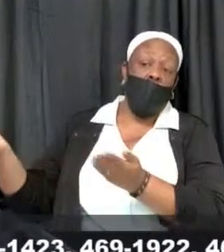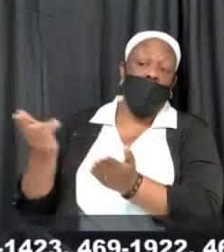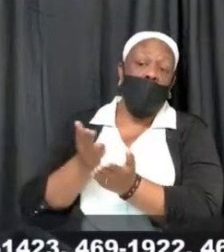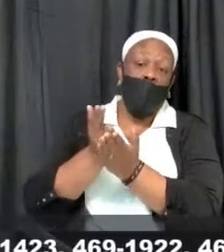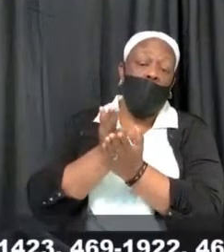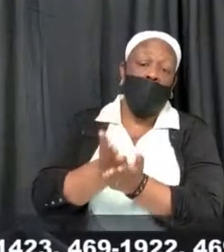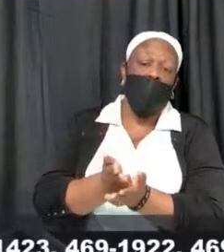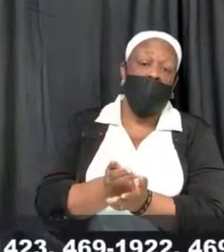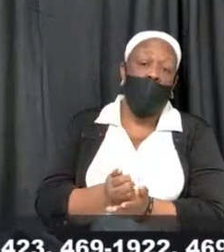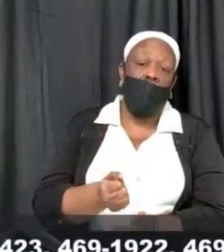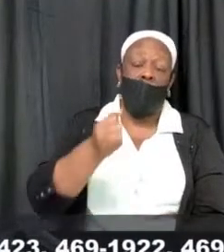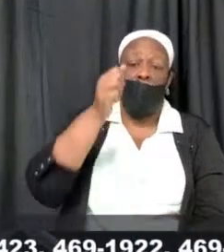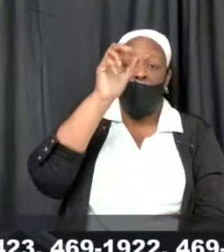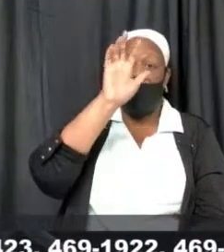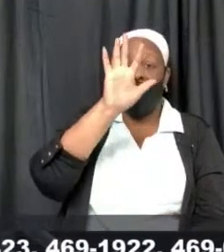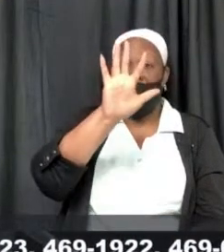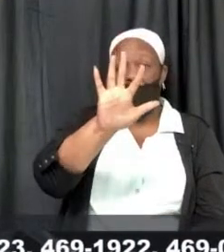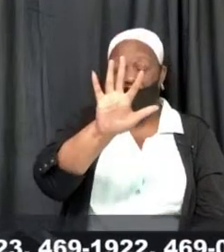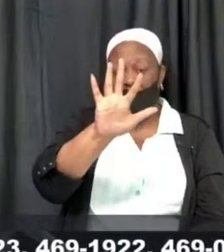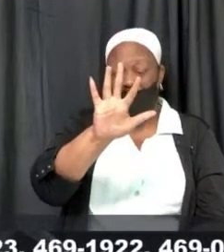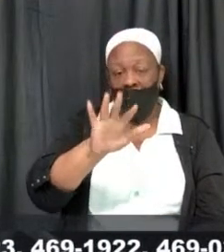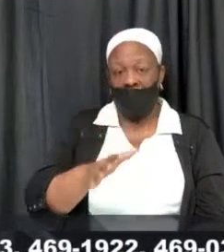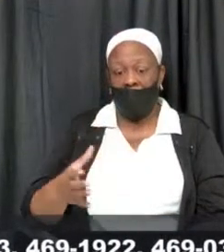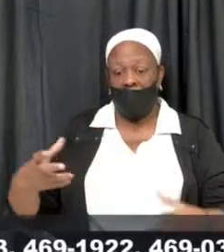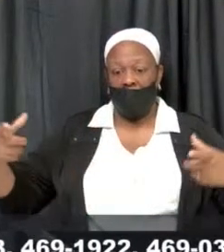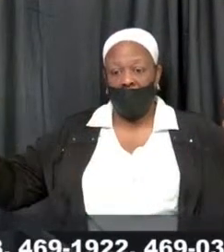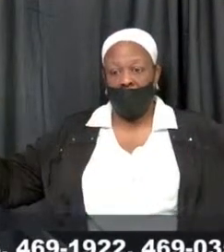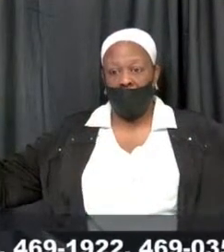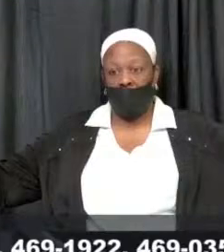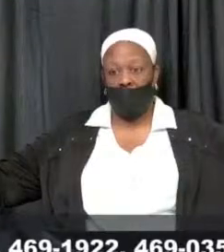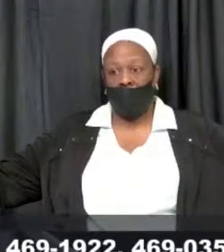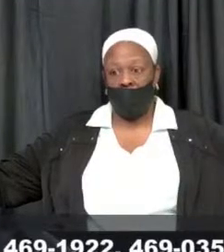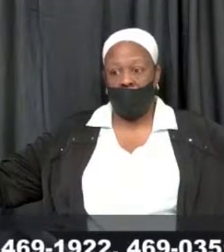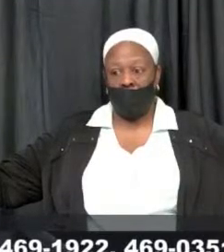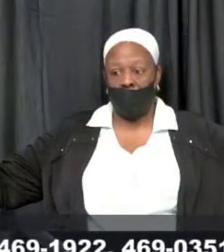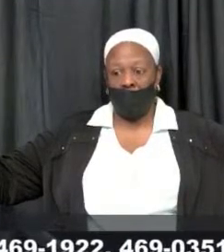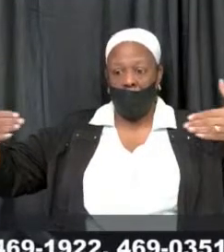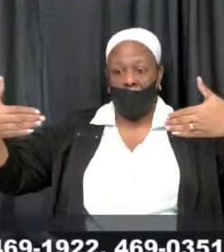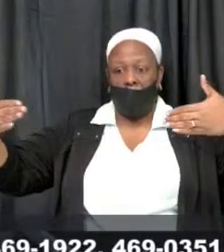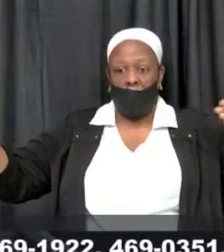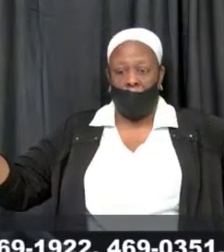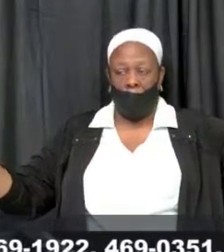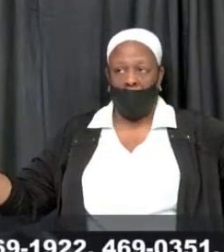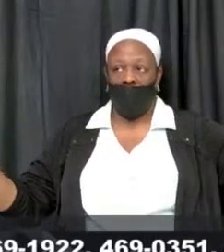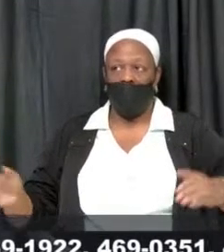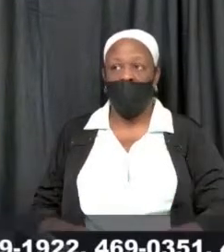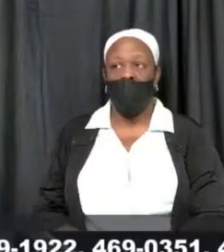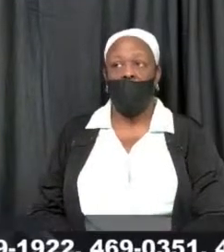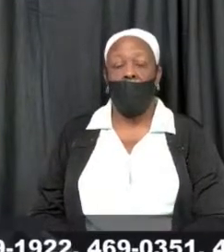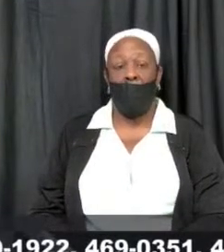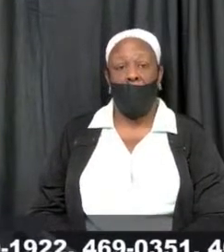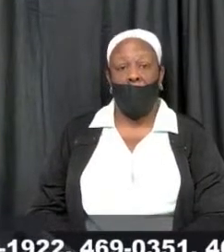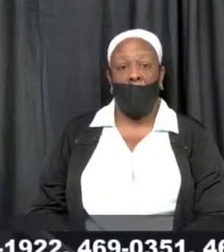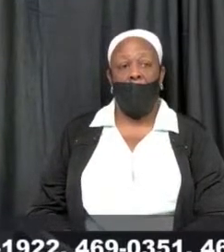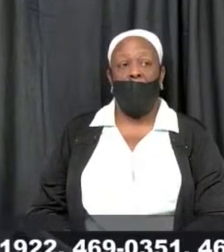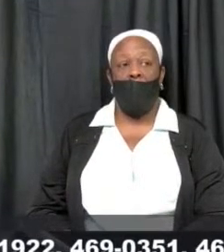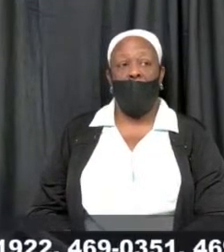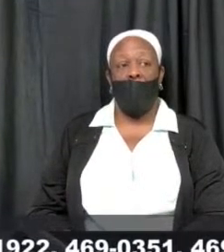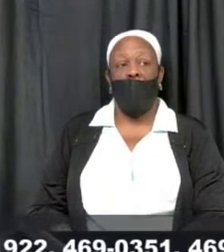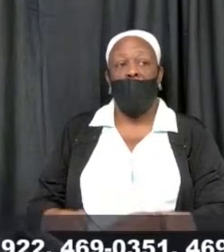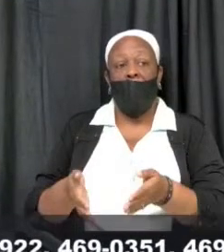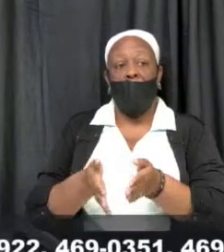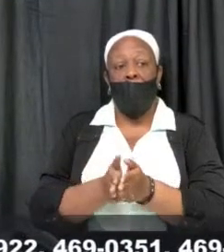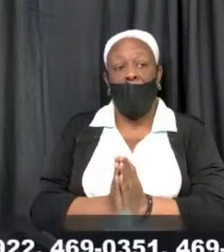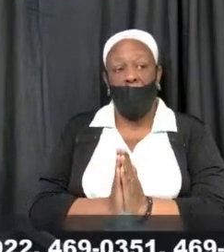taken up all of our TUs. However, we have asked CDMO for one more container to be